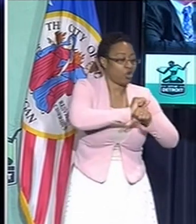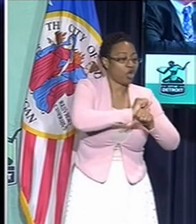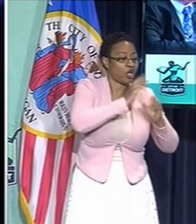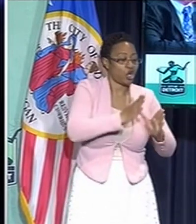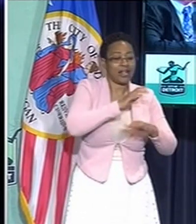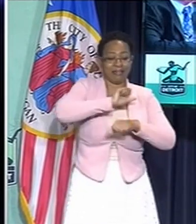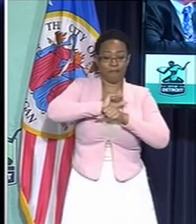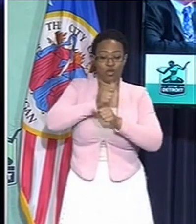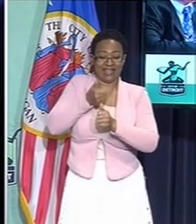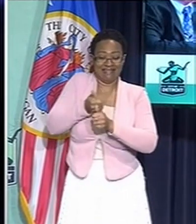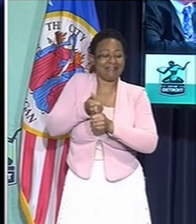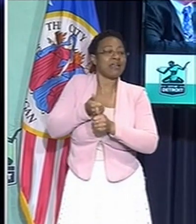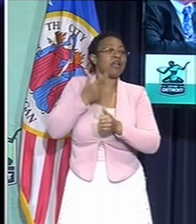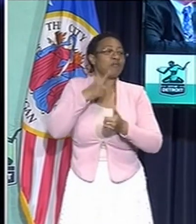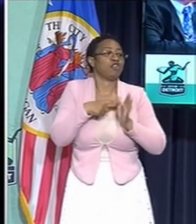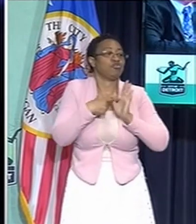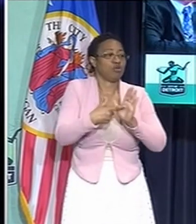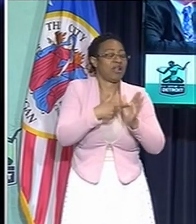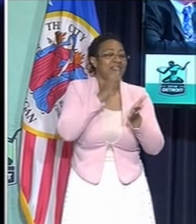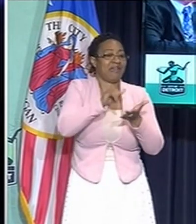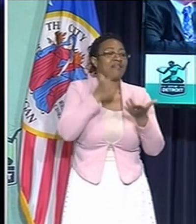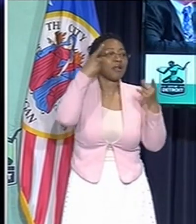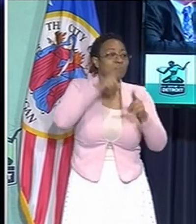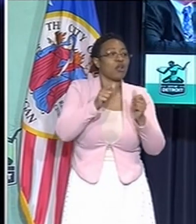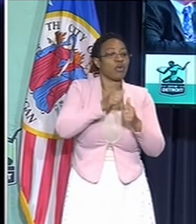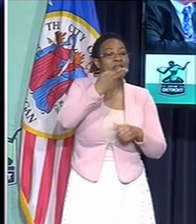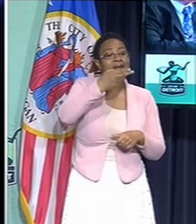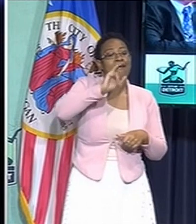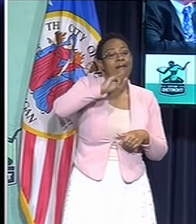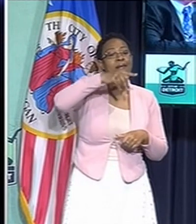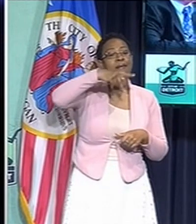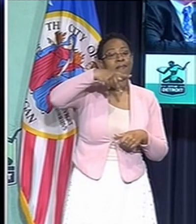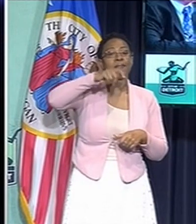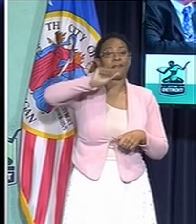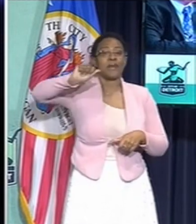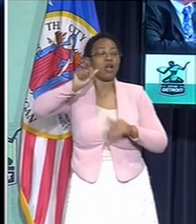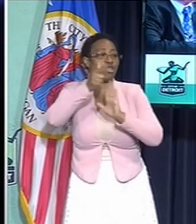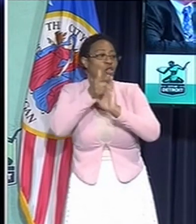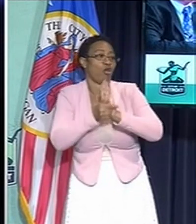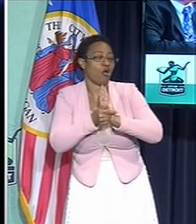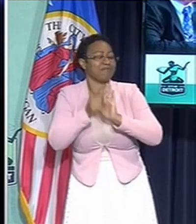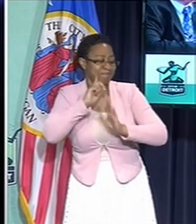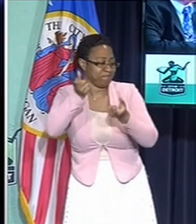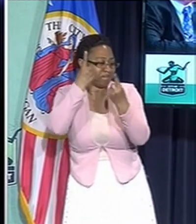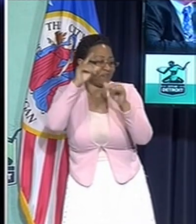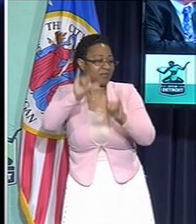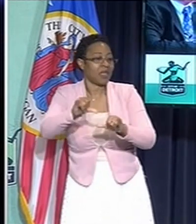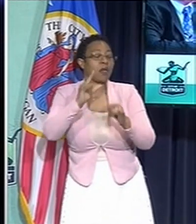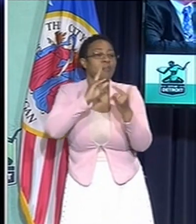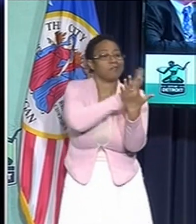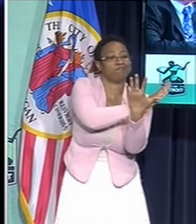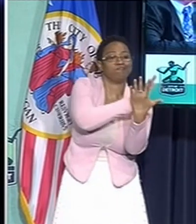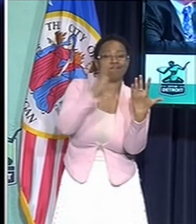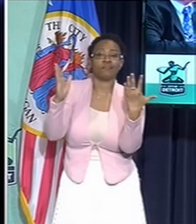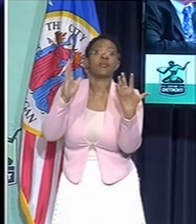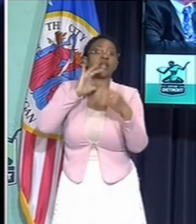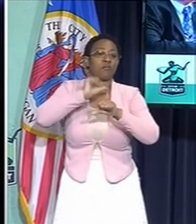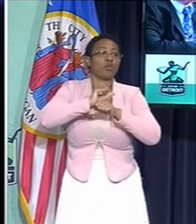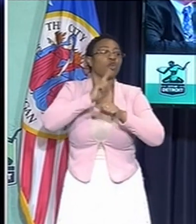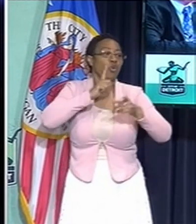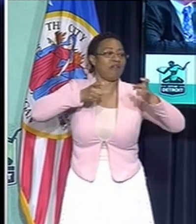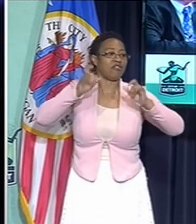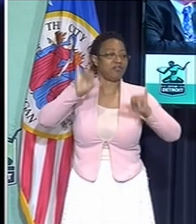required to show that they're negative. That complies with HIPAA laws, and I think really across the board is the way employers are going to start to